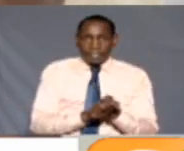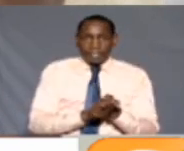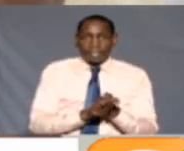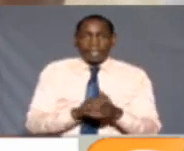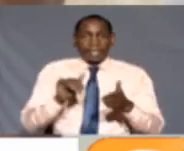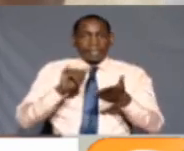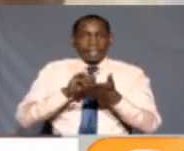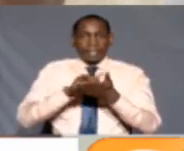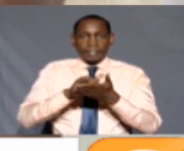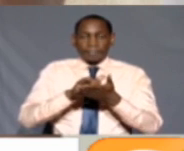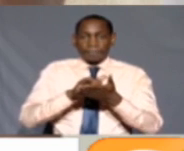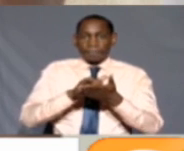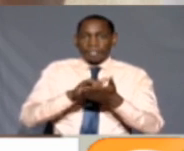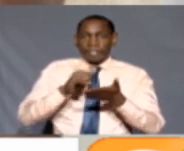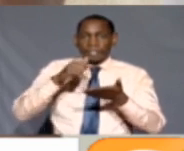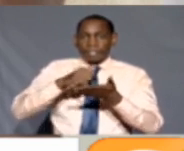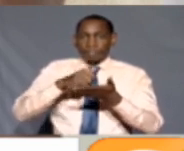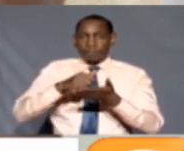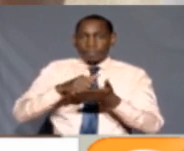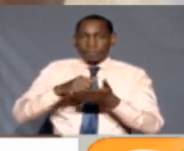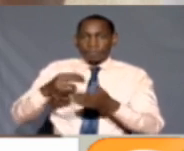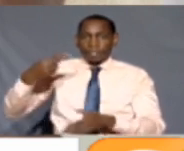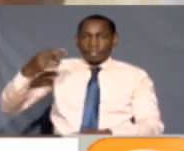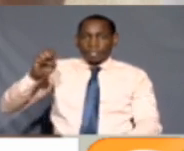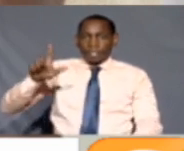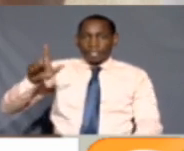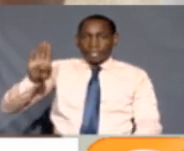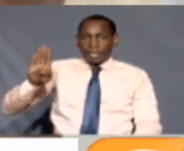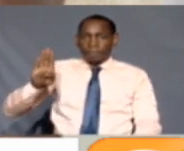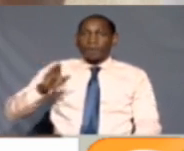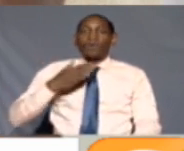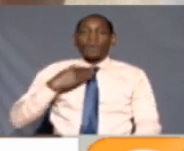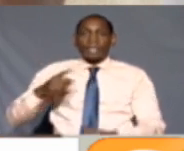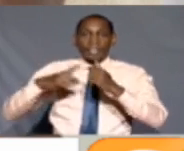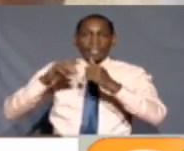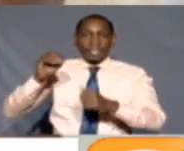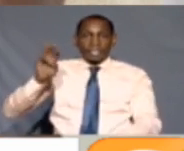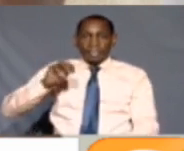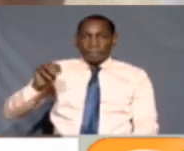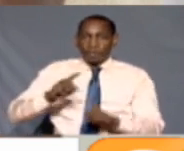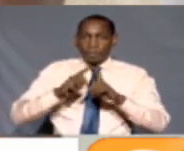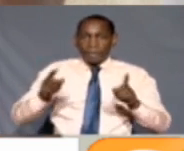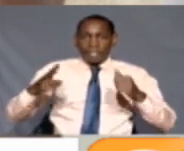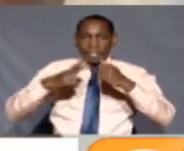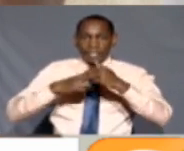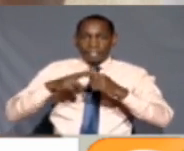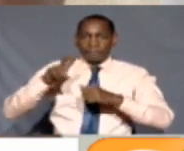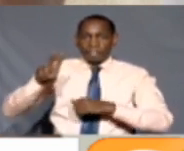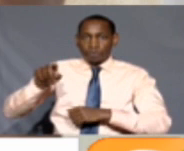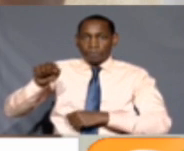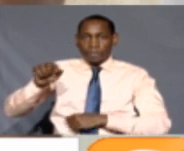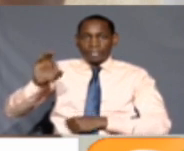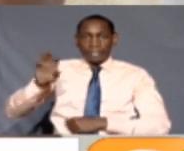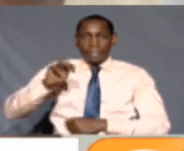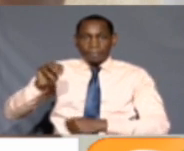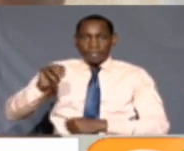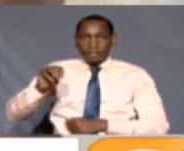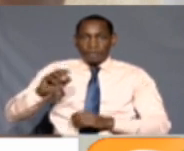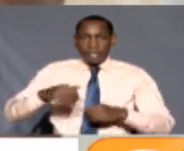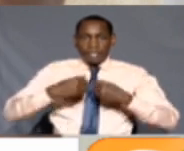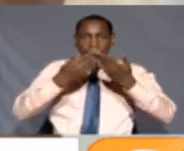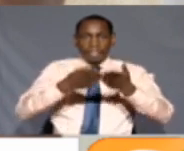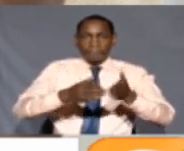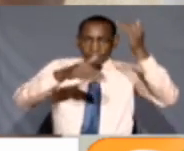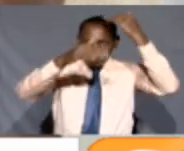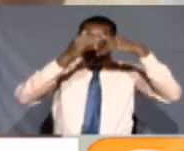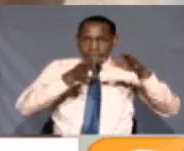same year, loan sought from the Higher Education Loans Board was 60 million shillings, but 72.3 million shillings was wired into